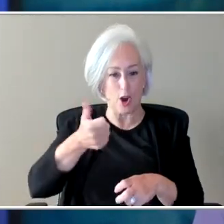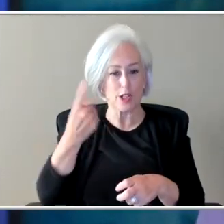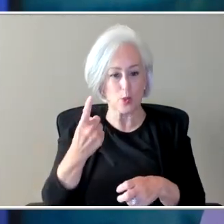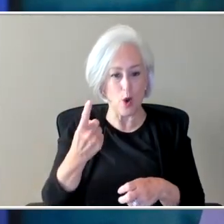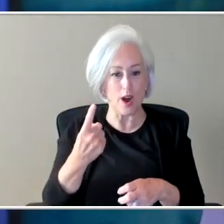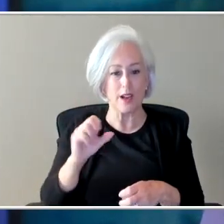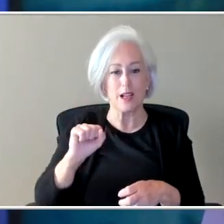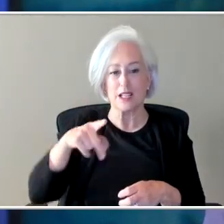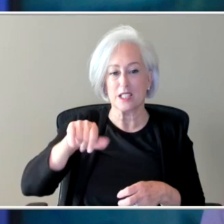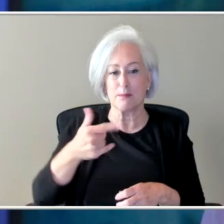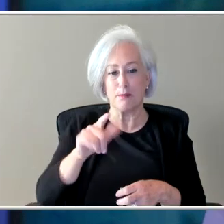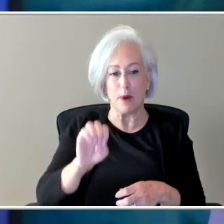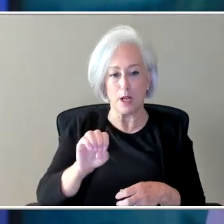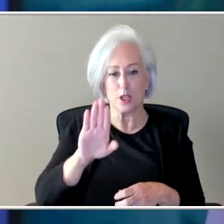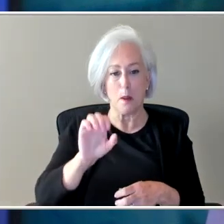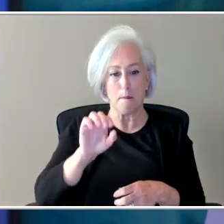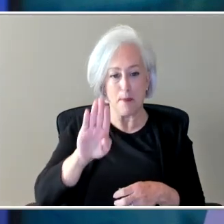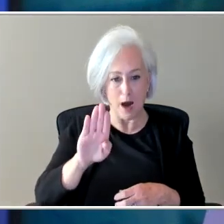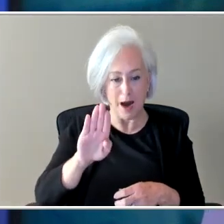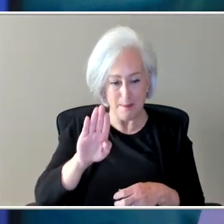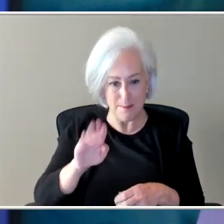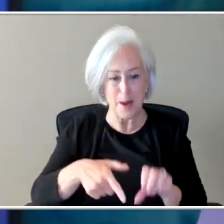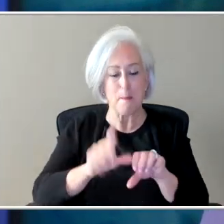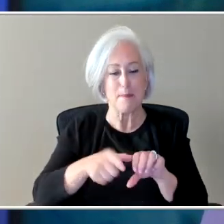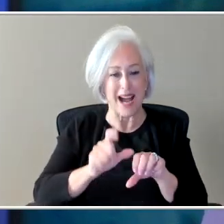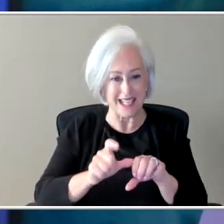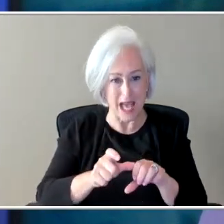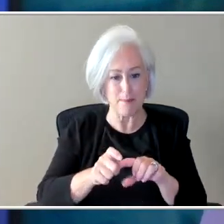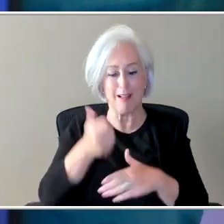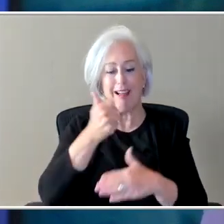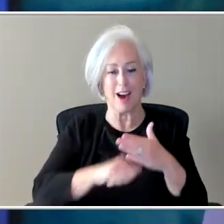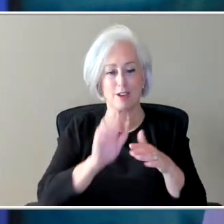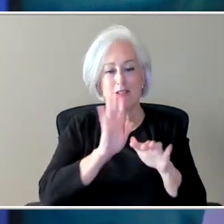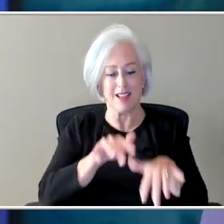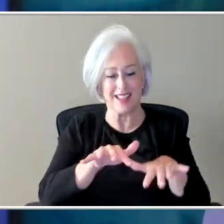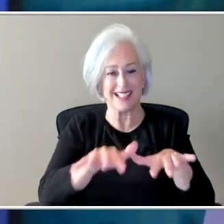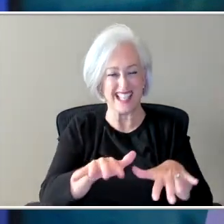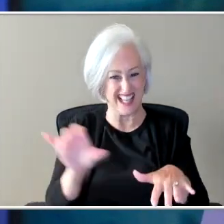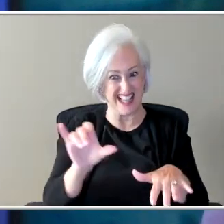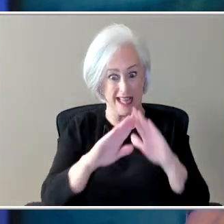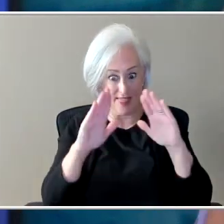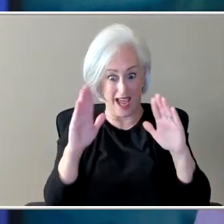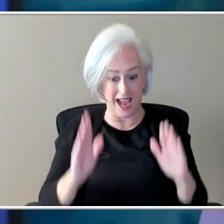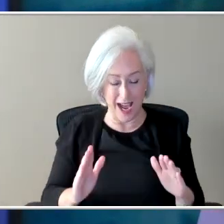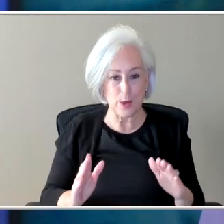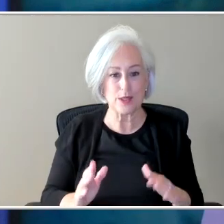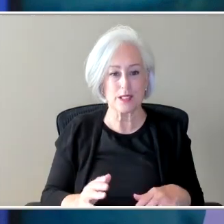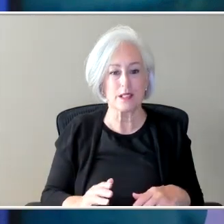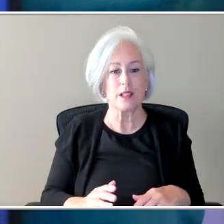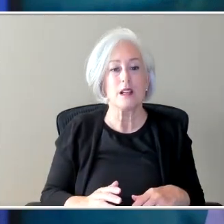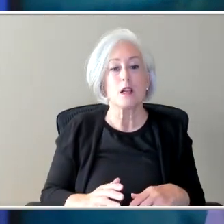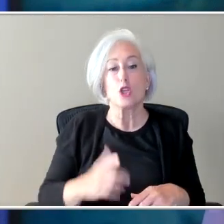pineapple under the sea, like the actual house that SpongeBob lived in. As you can see, like those masks are porous, and so they're